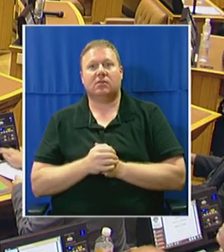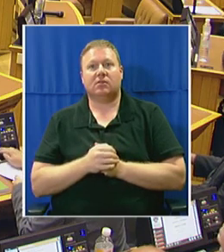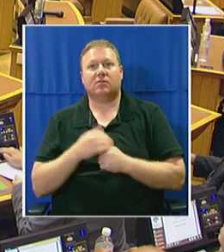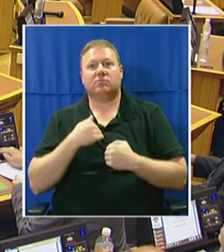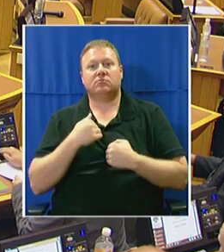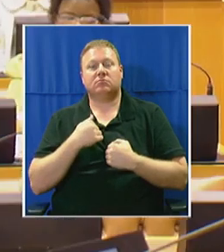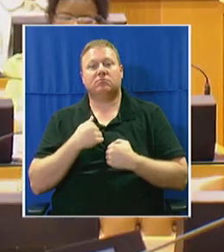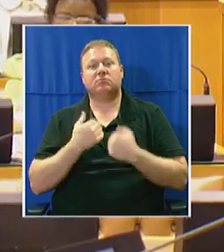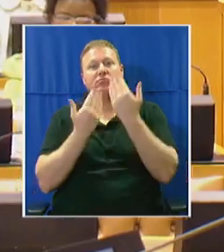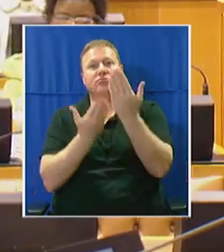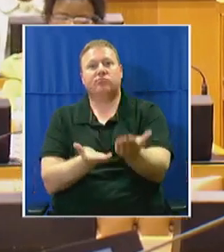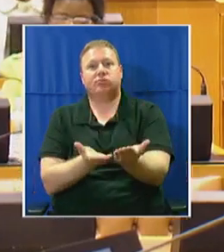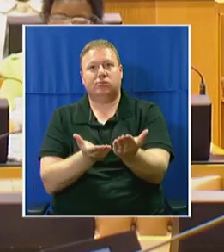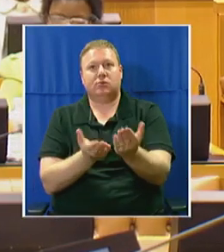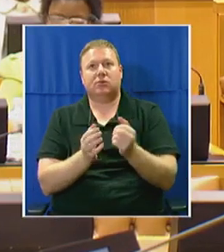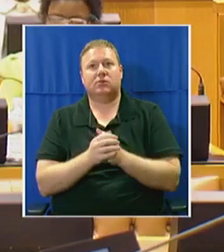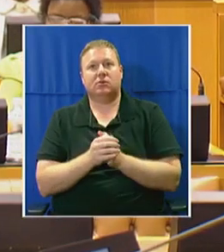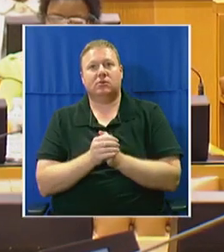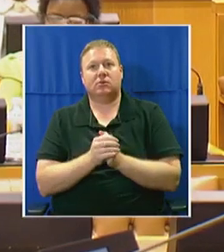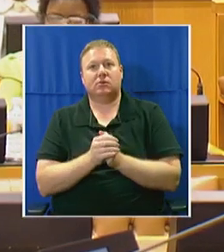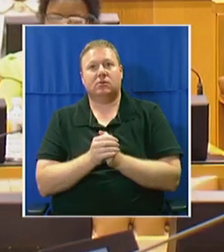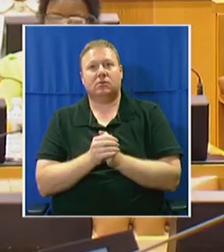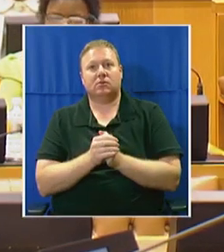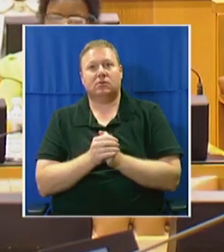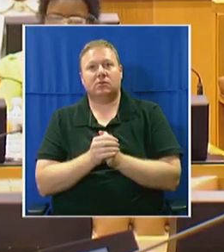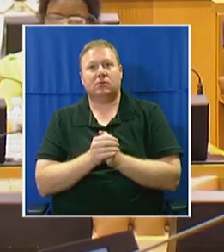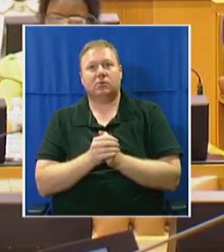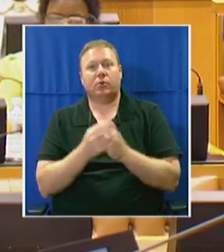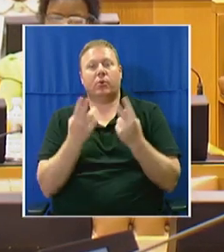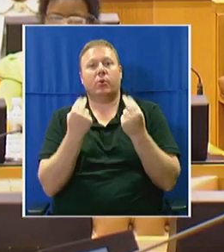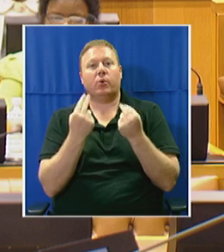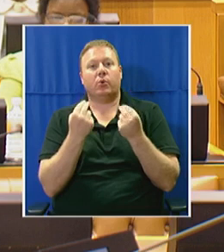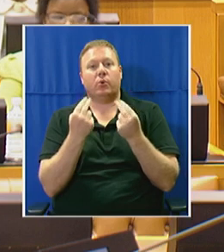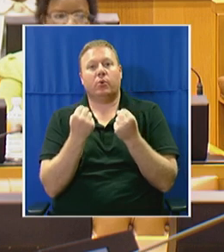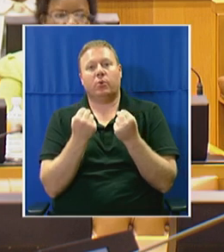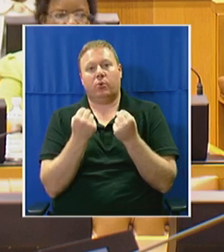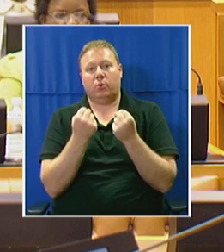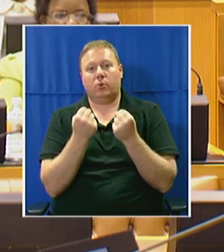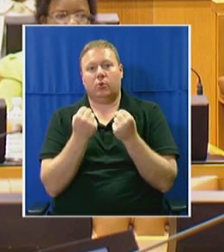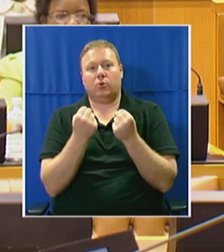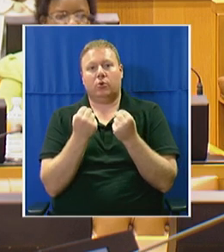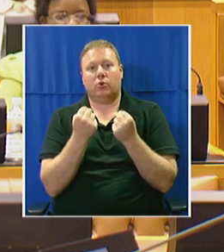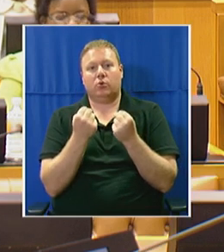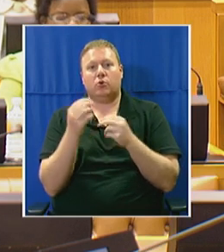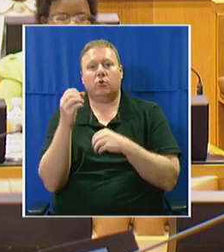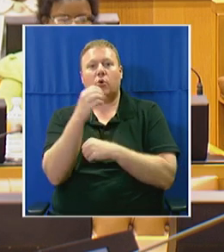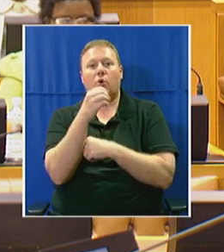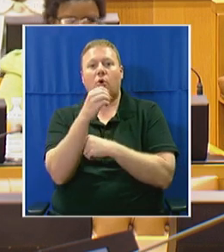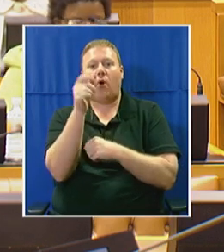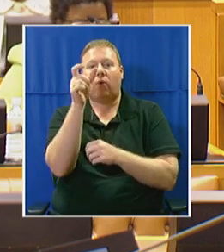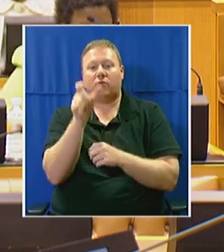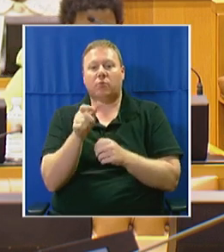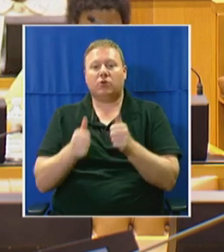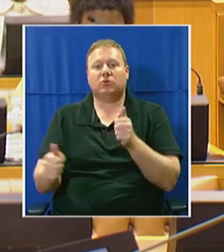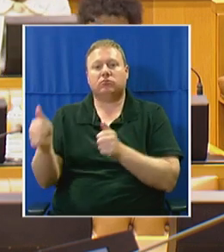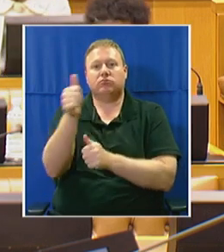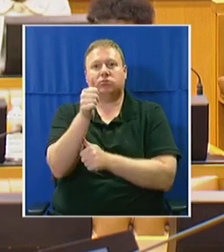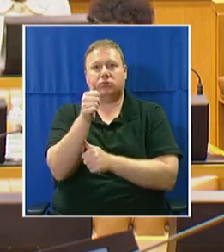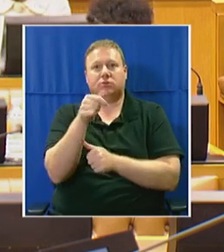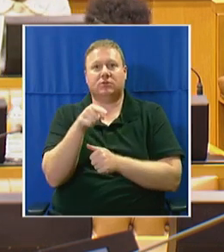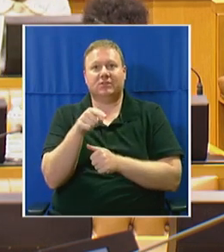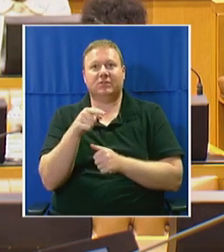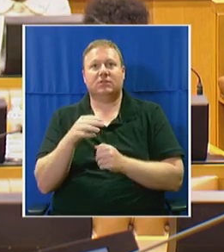move that the house knows the rules of the political office beas pension fund require that after general election